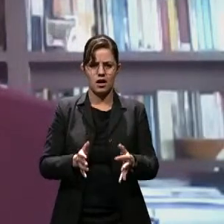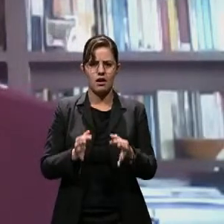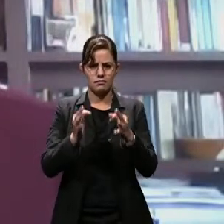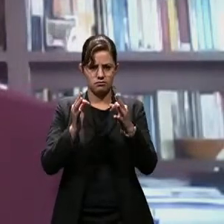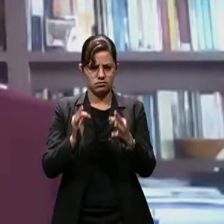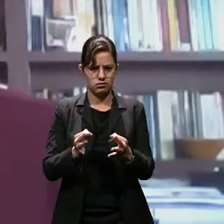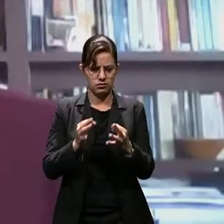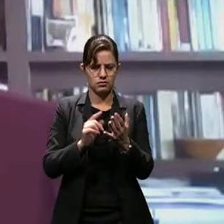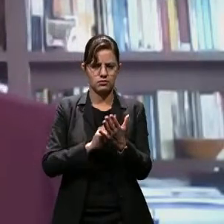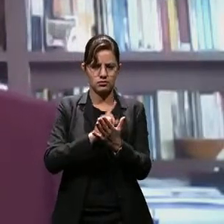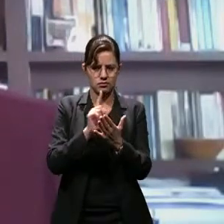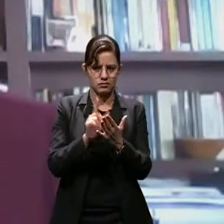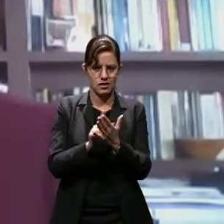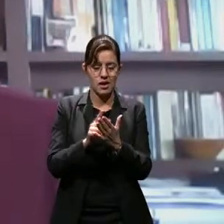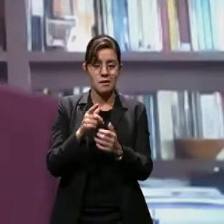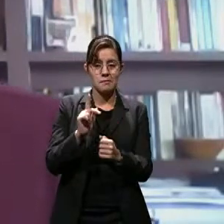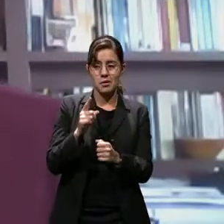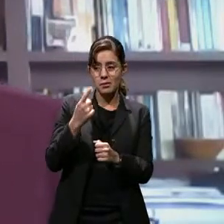before